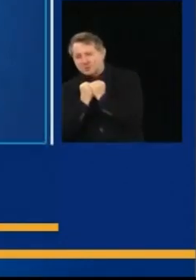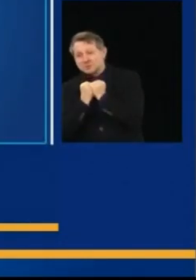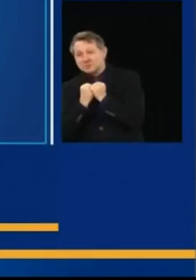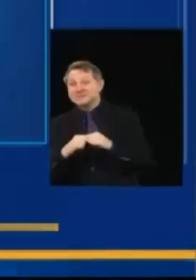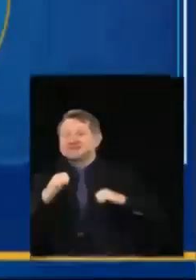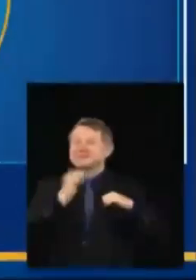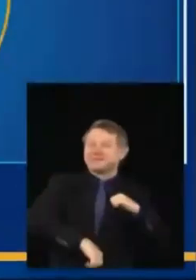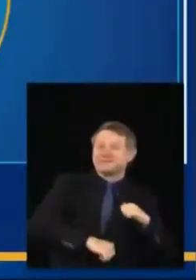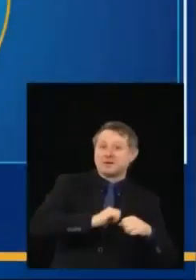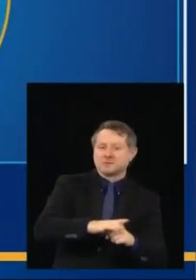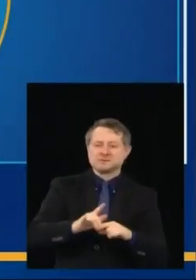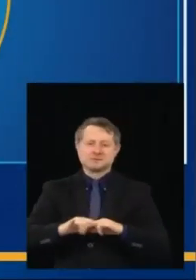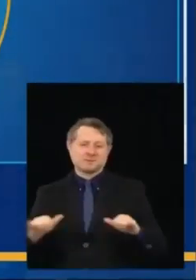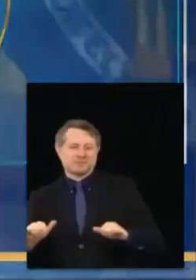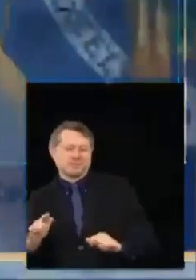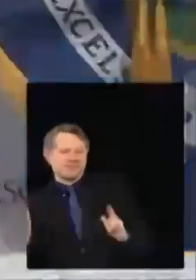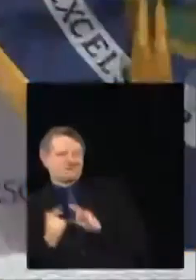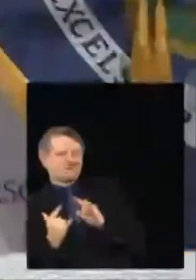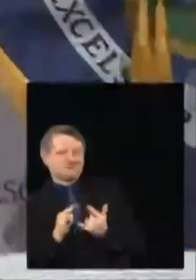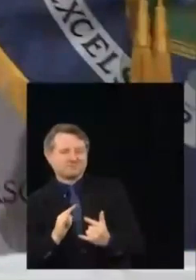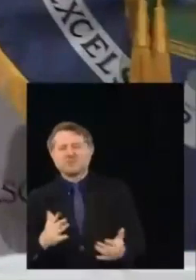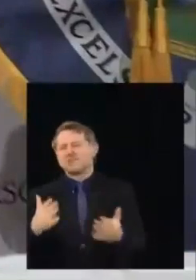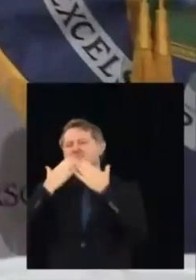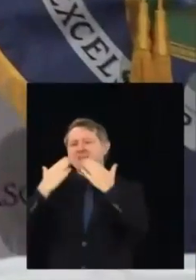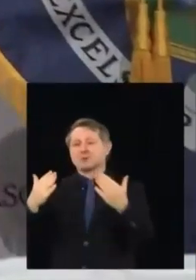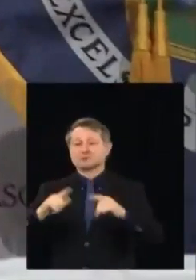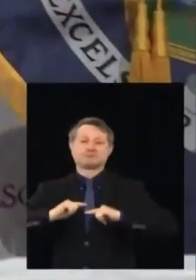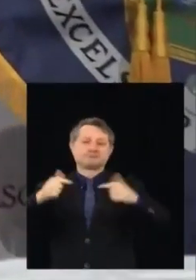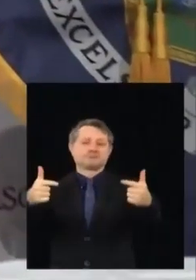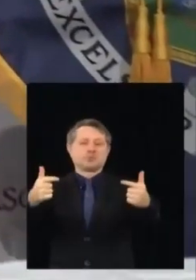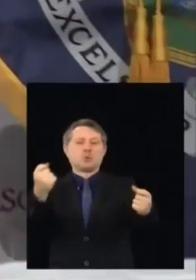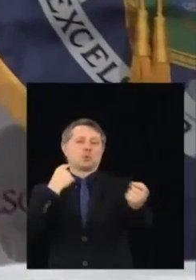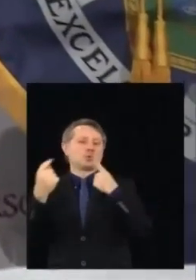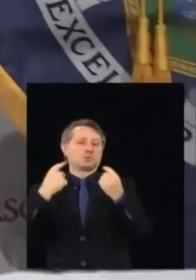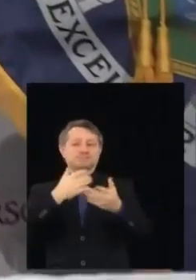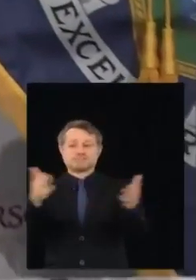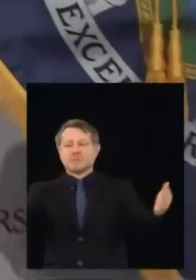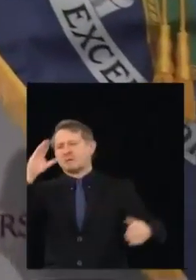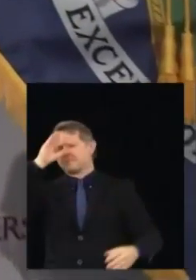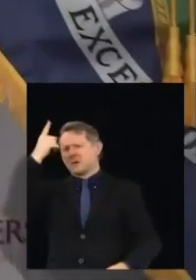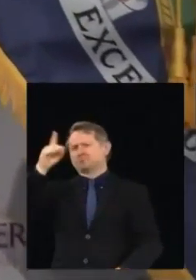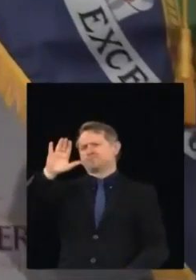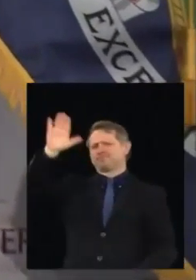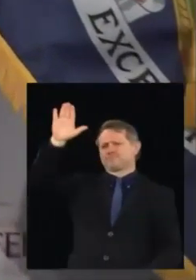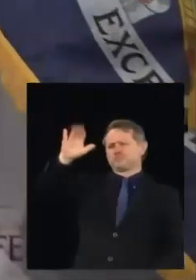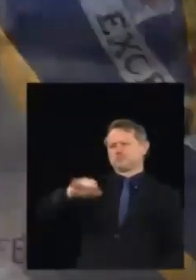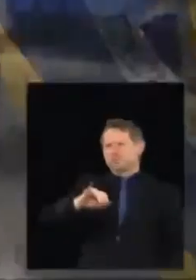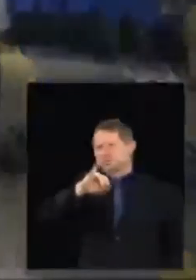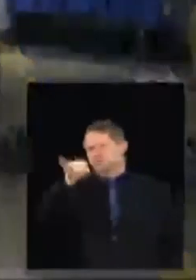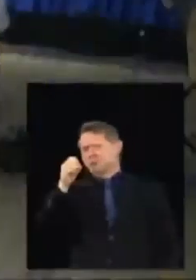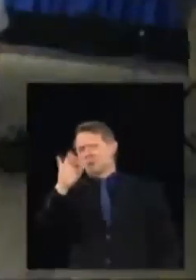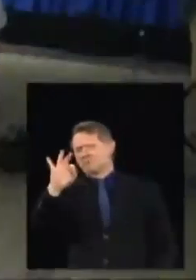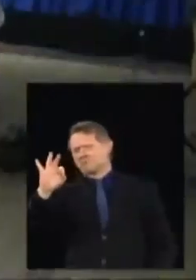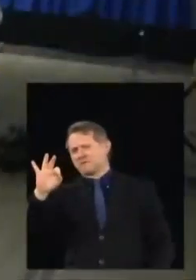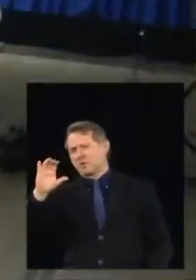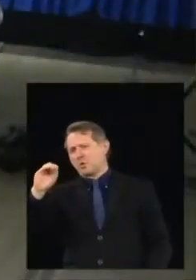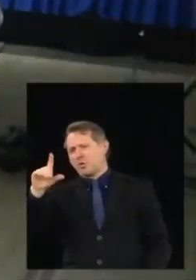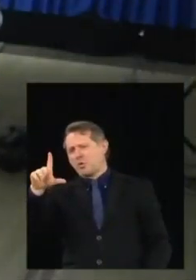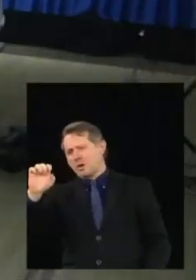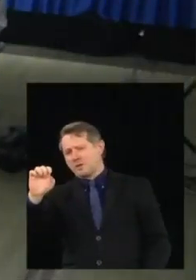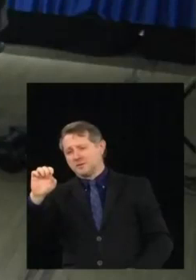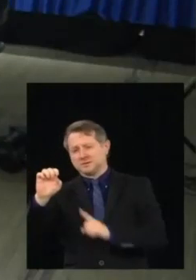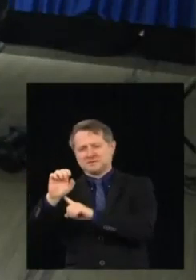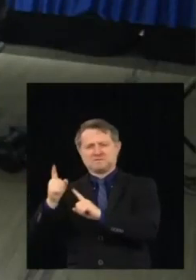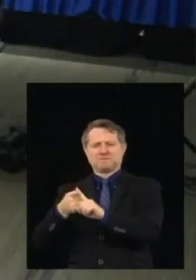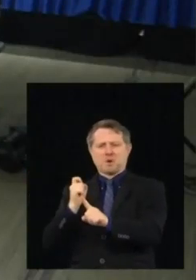love. Thank you. Questions? Governor, good afternoon. Jeff Cole from Channel 7 here in Watertown, hoping to be able to ask you a couple of